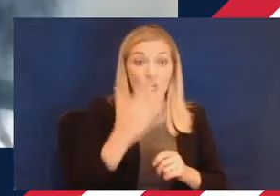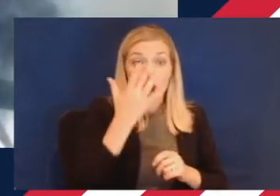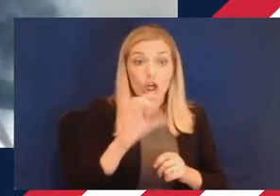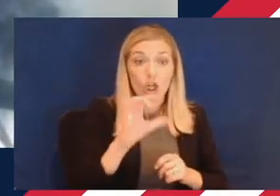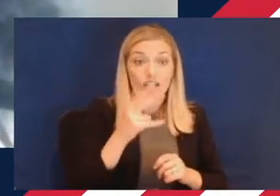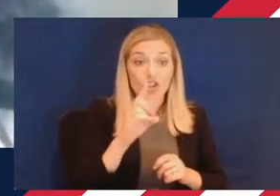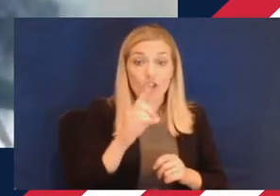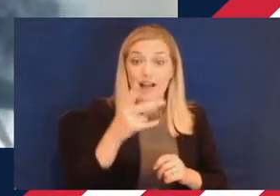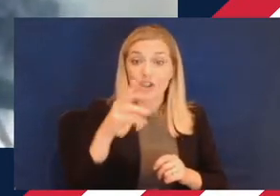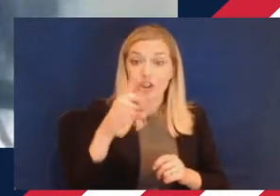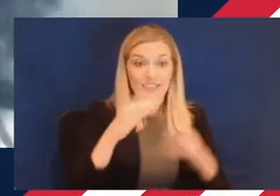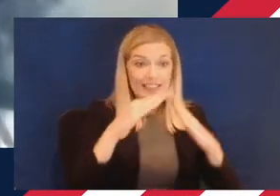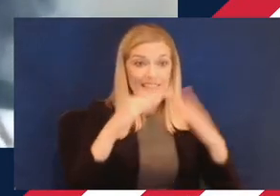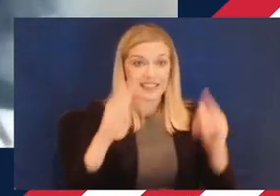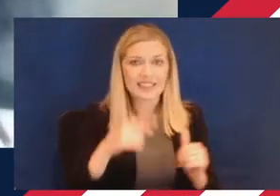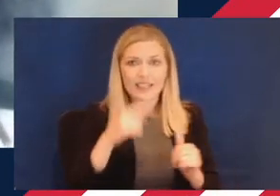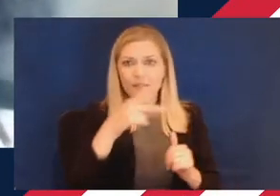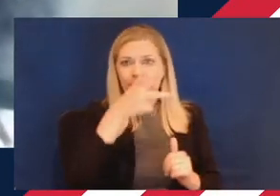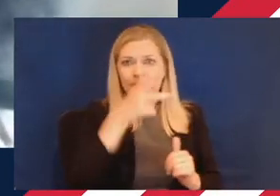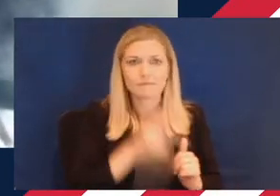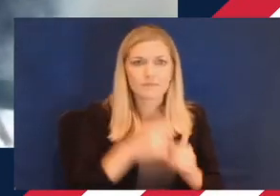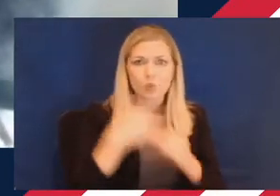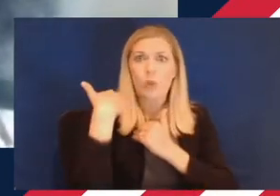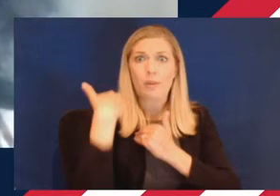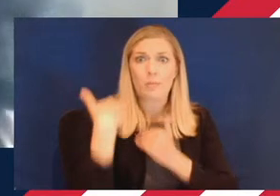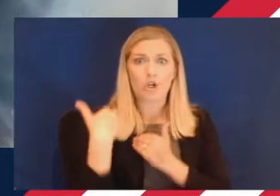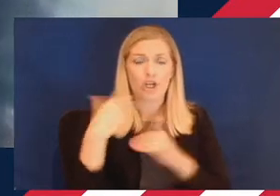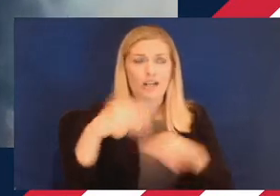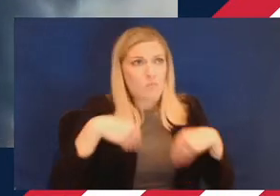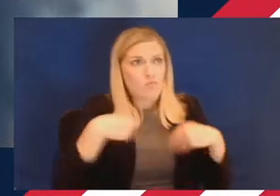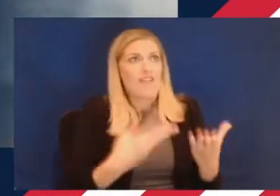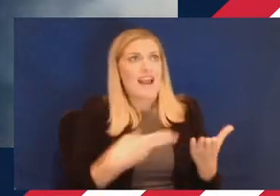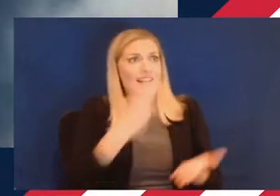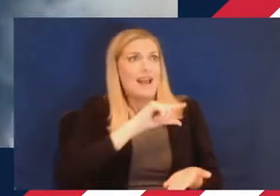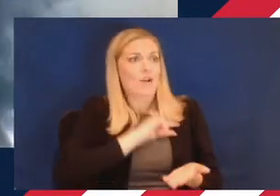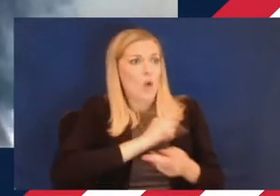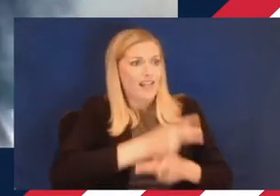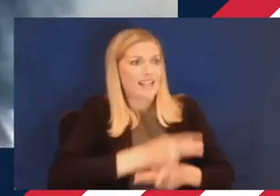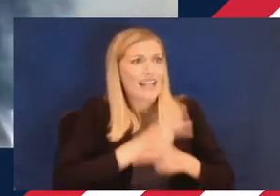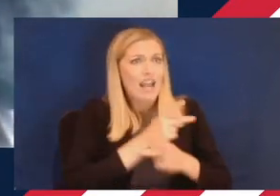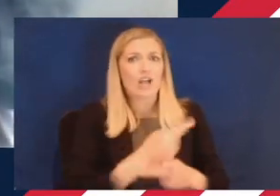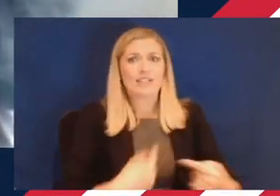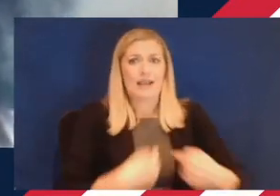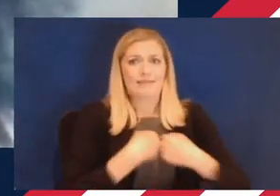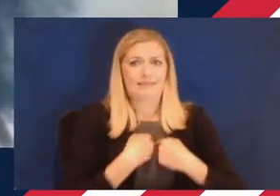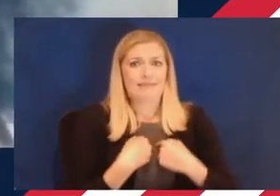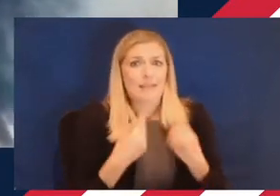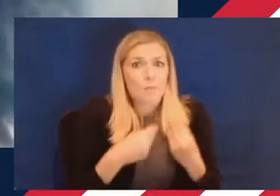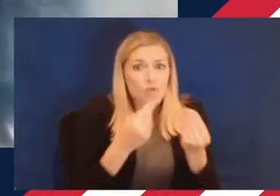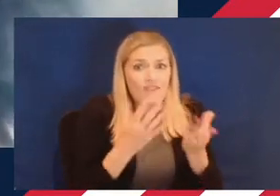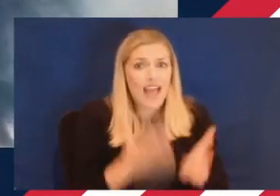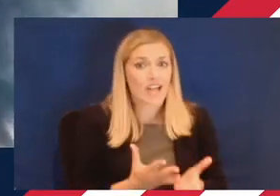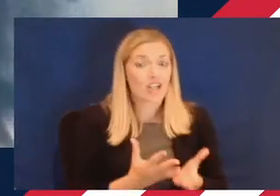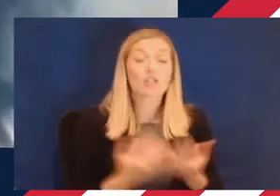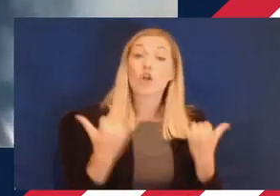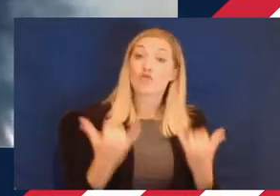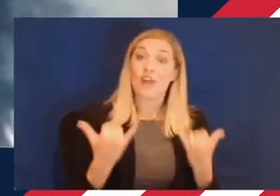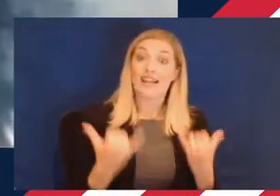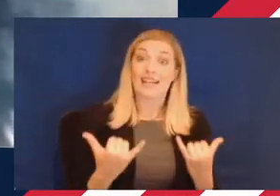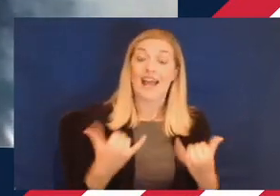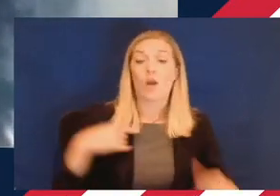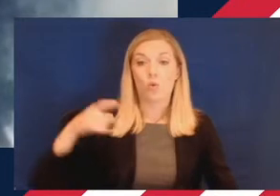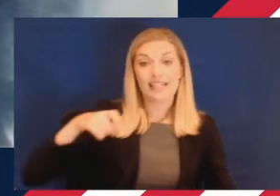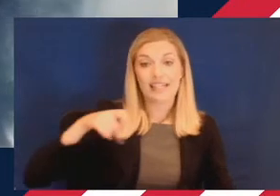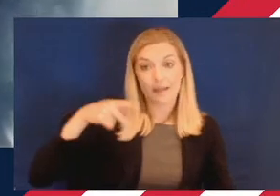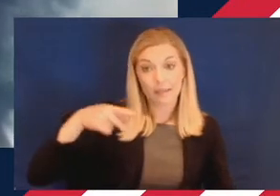high quality care placed on the shoulders of providers. Right now, we need PPE, but ultimately for things to